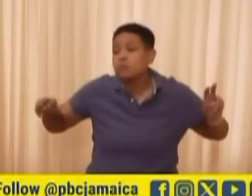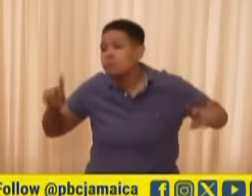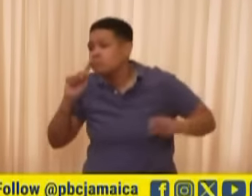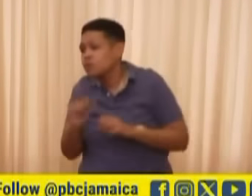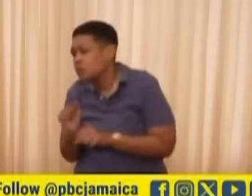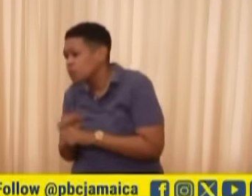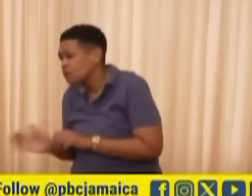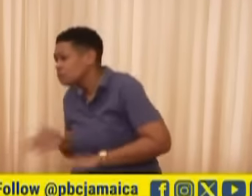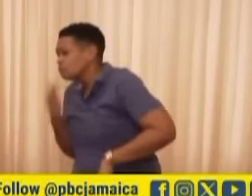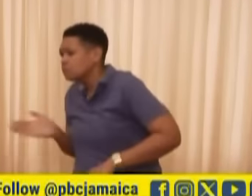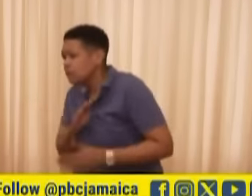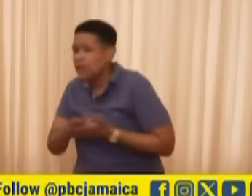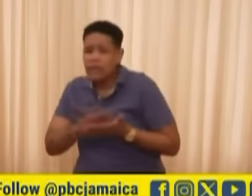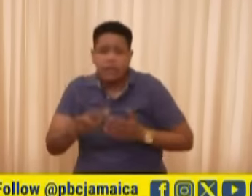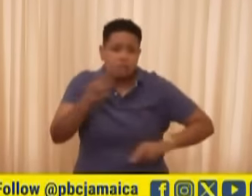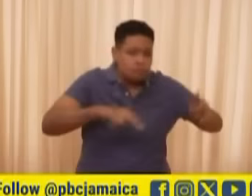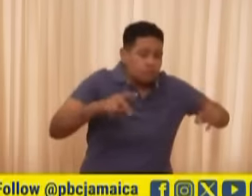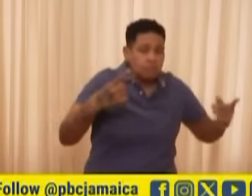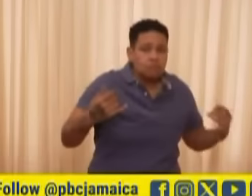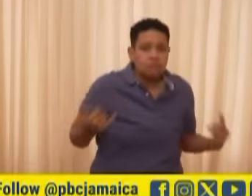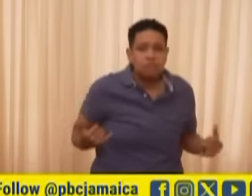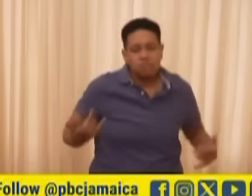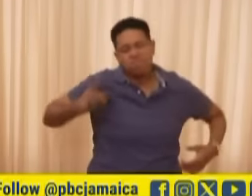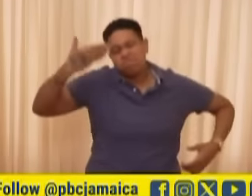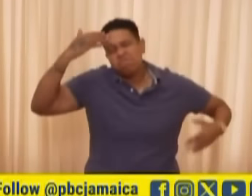these works.